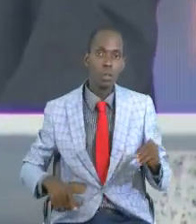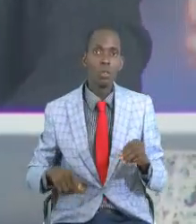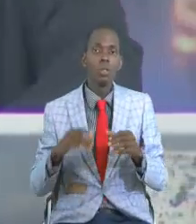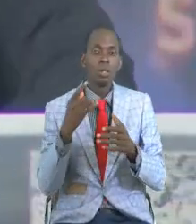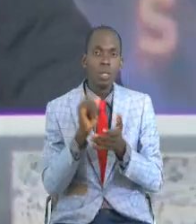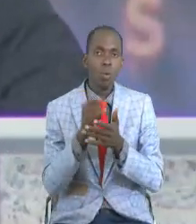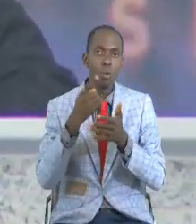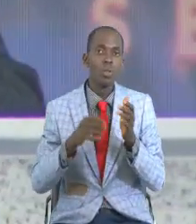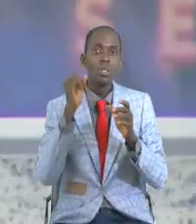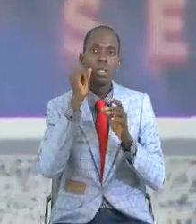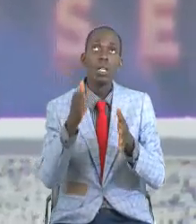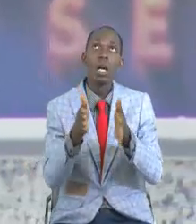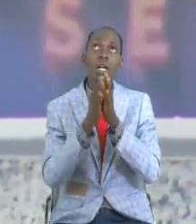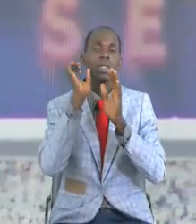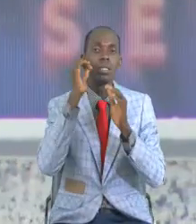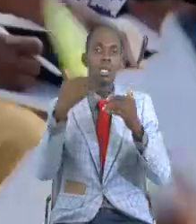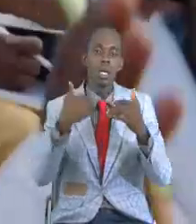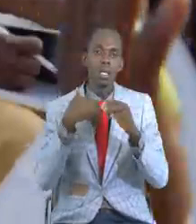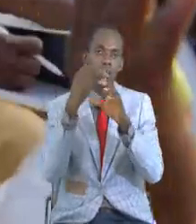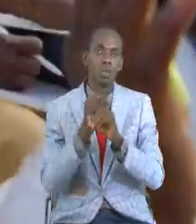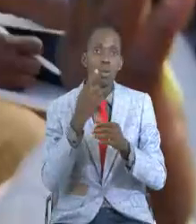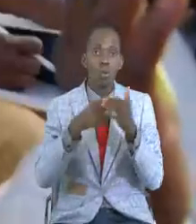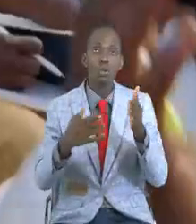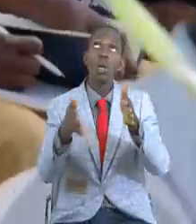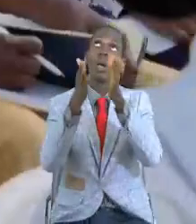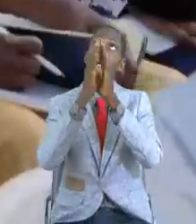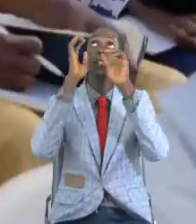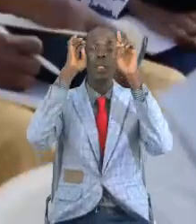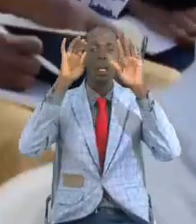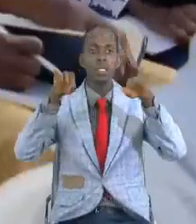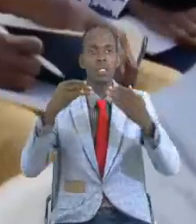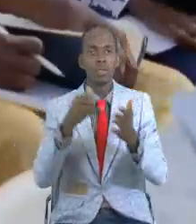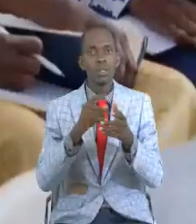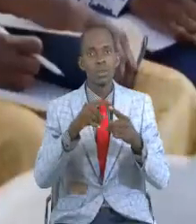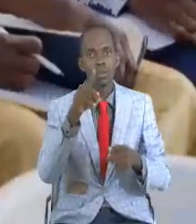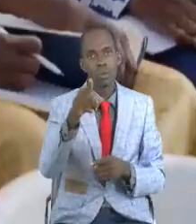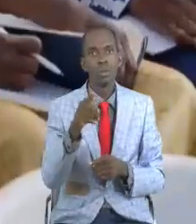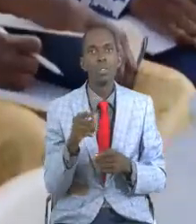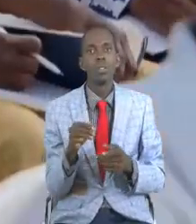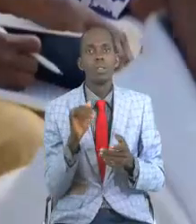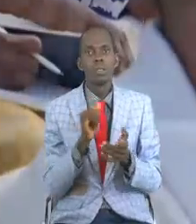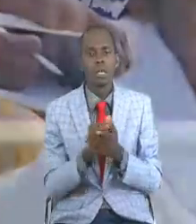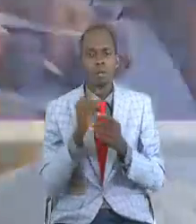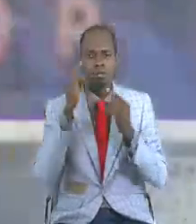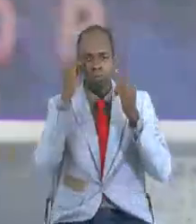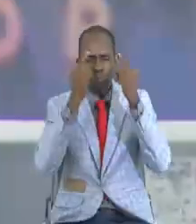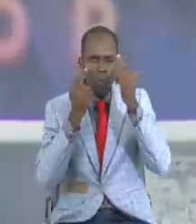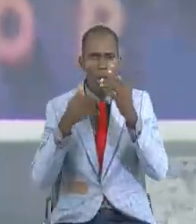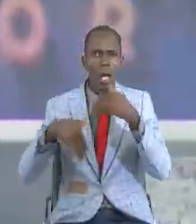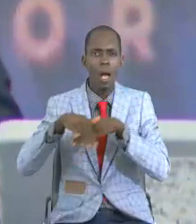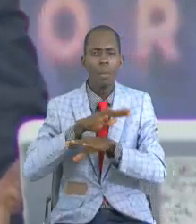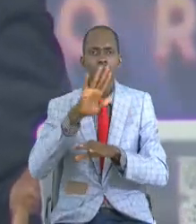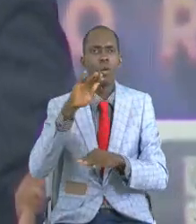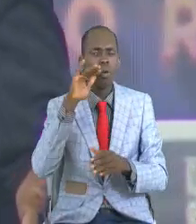given. What you have asked, he has given. That your concern over your wife, God has answered.